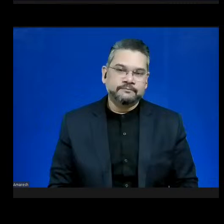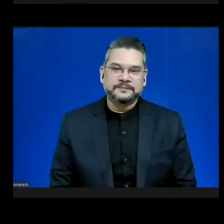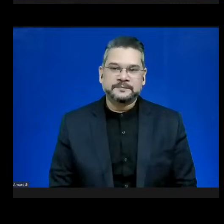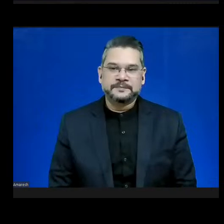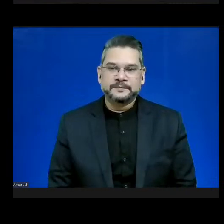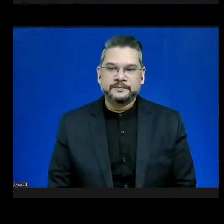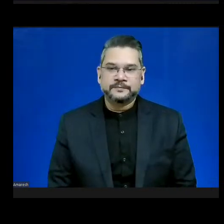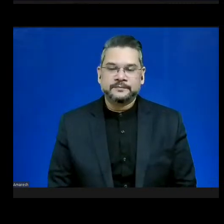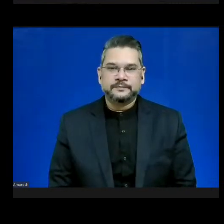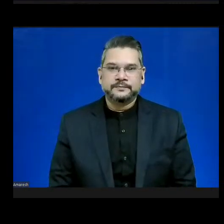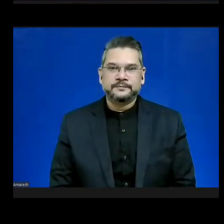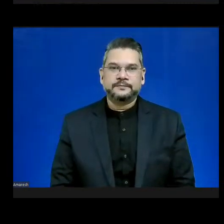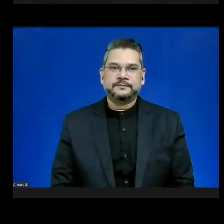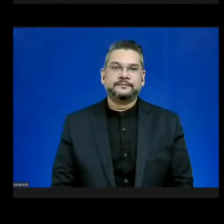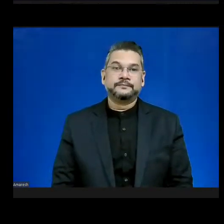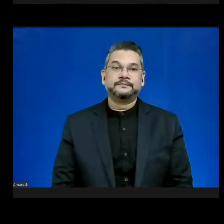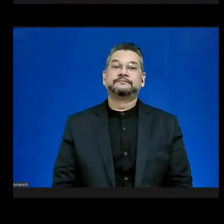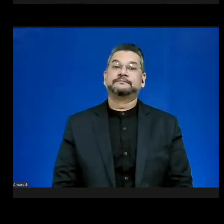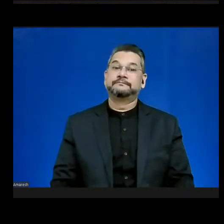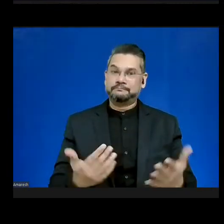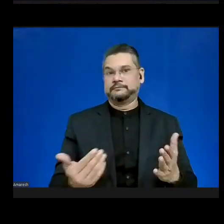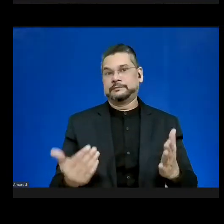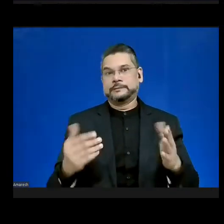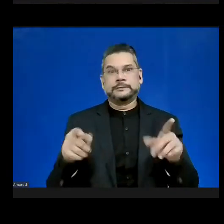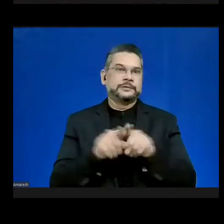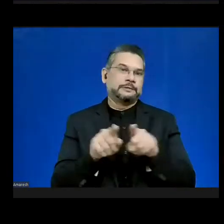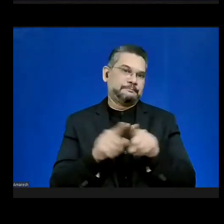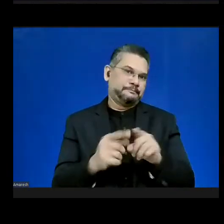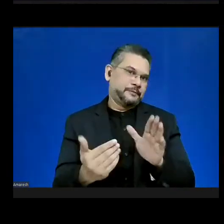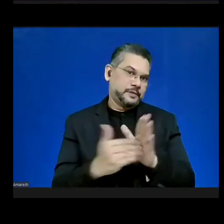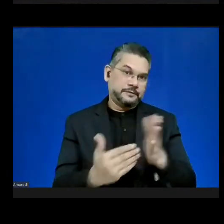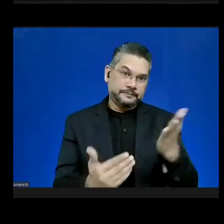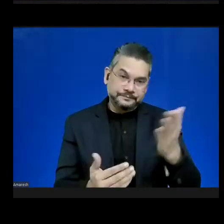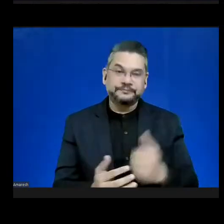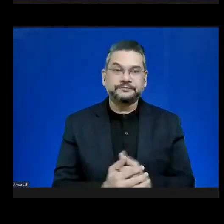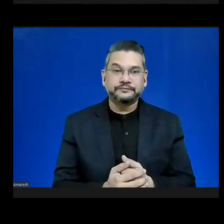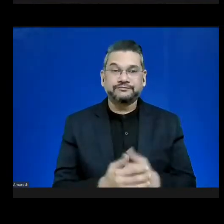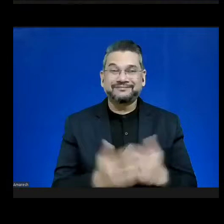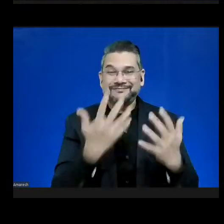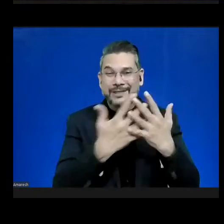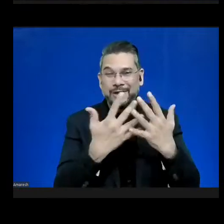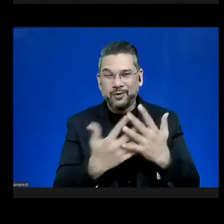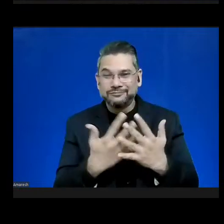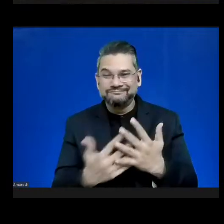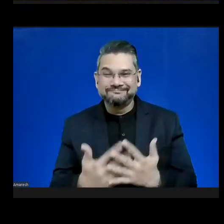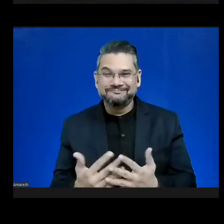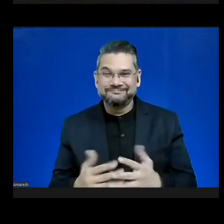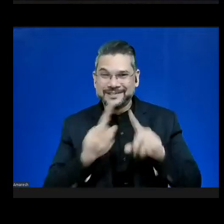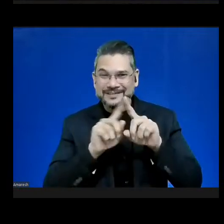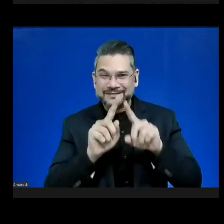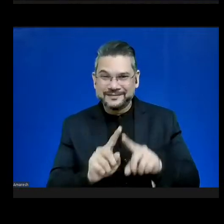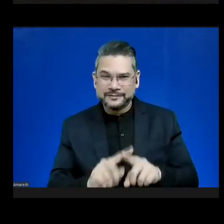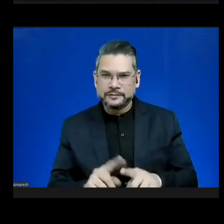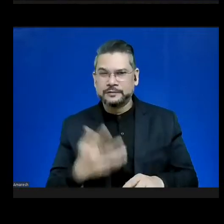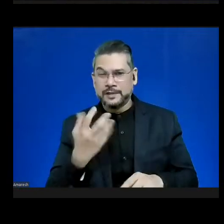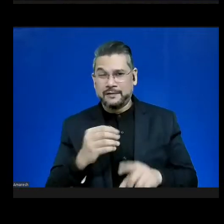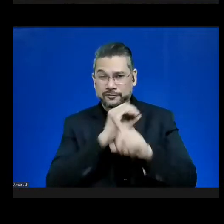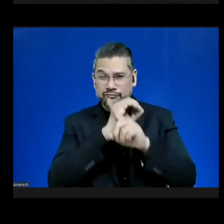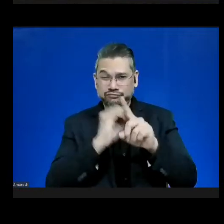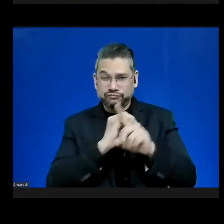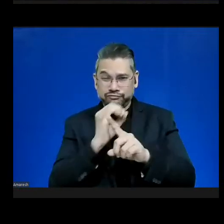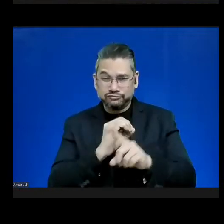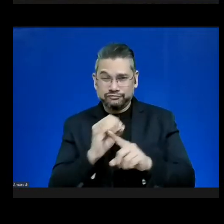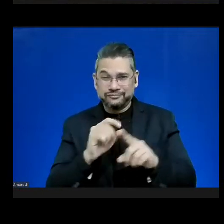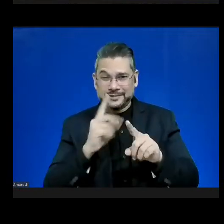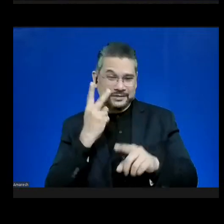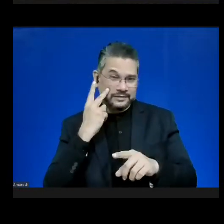Uh, Again, the same thing, different languages. So we have statistics of the contents of